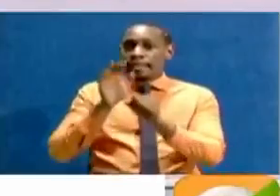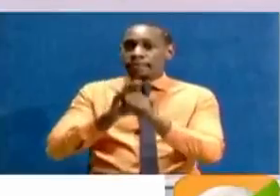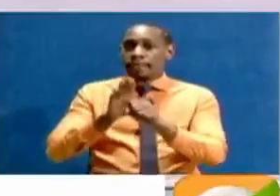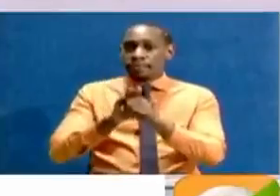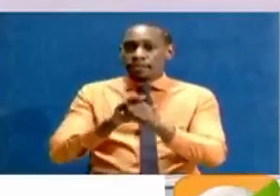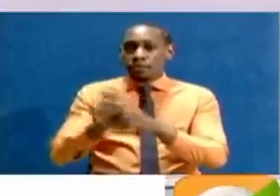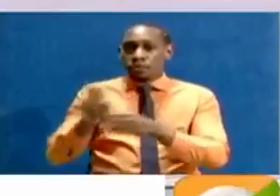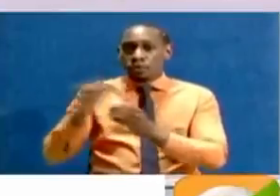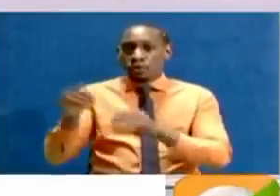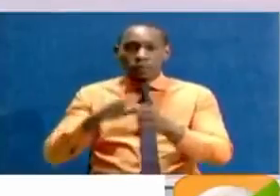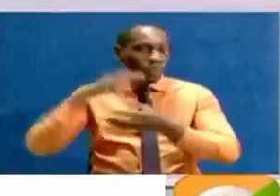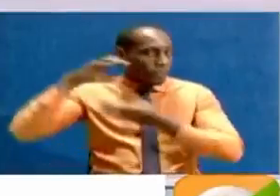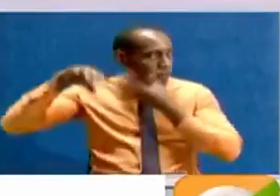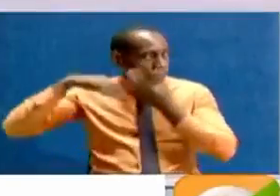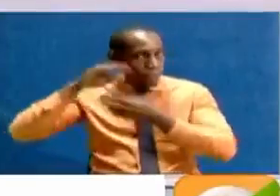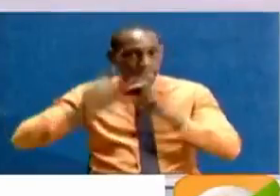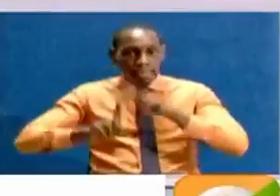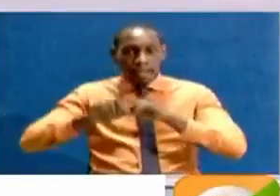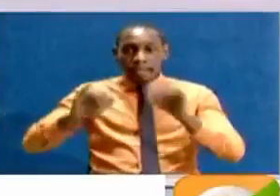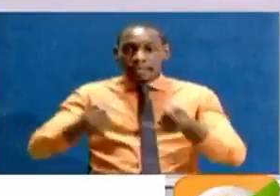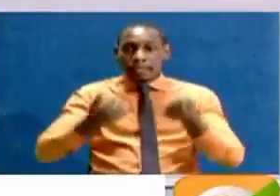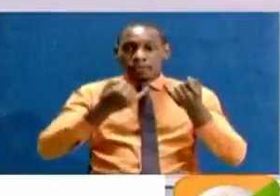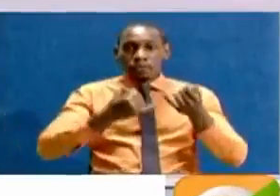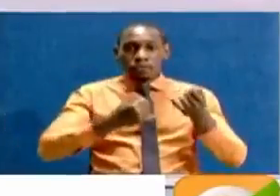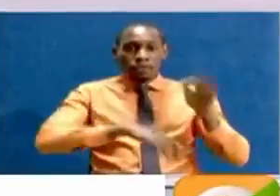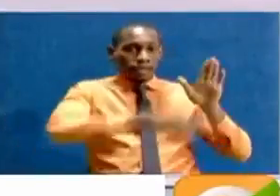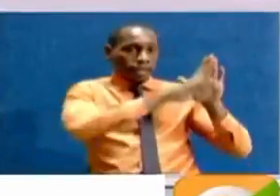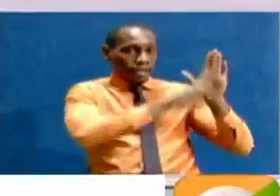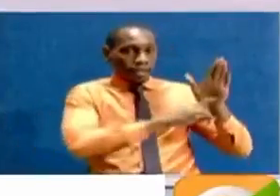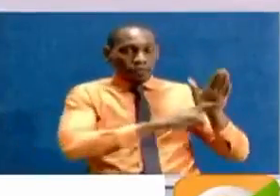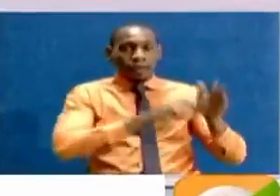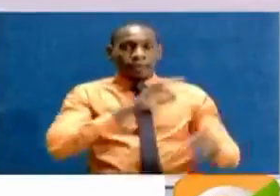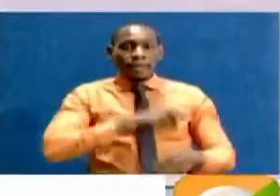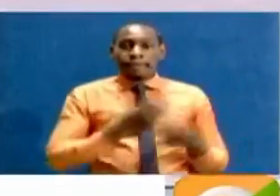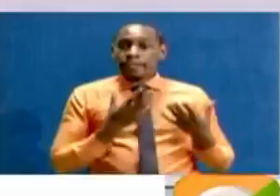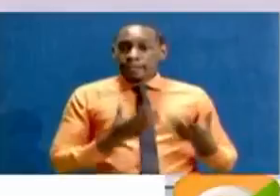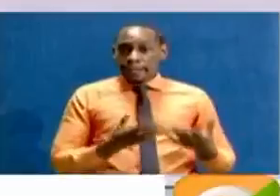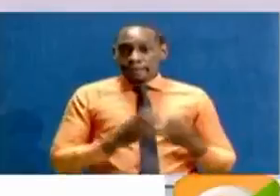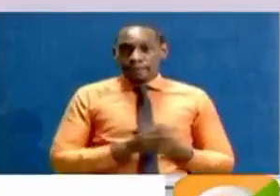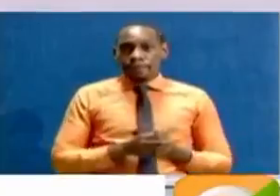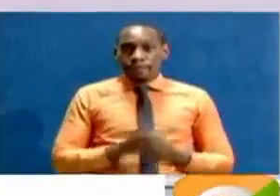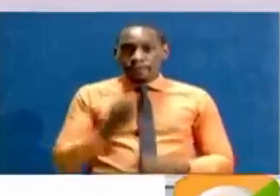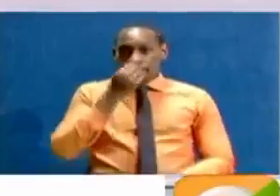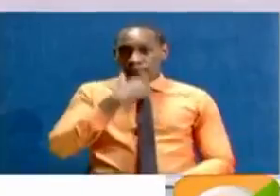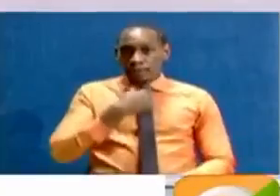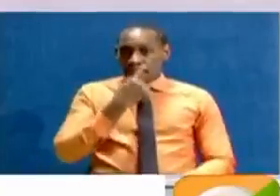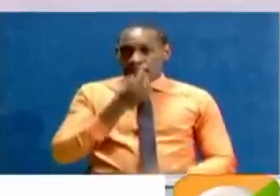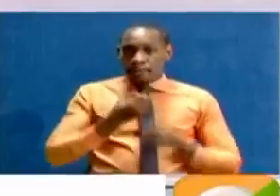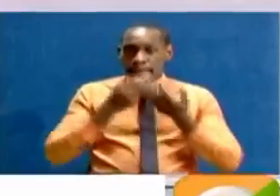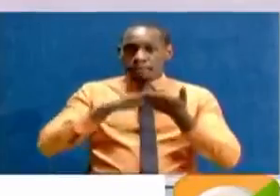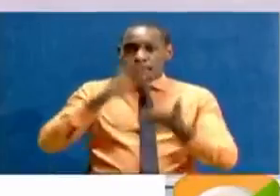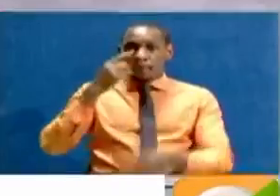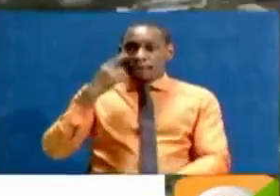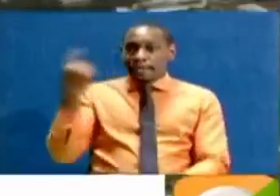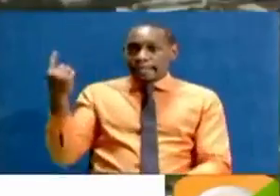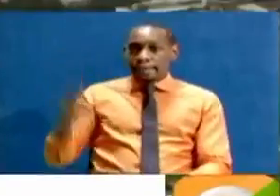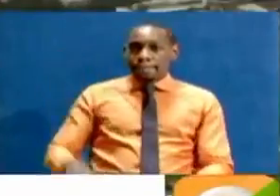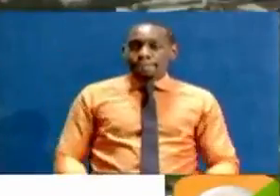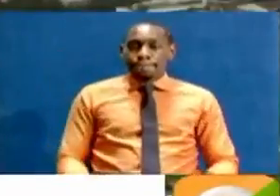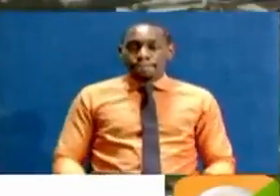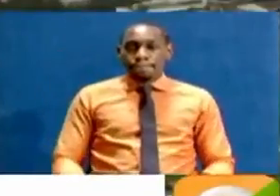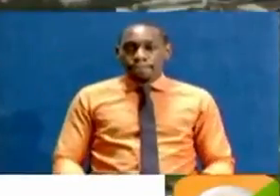on the confusion created by the new measures to make a killing. Hassan Mugambi with the details.